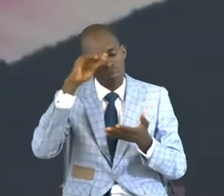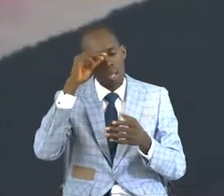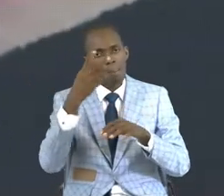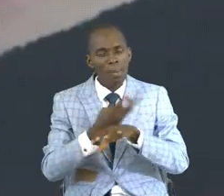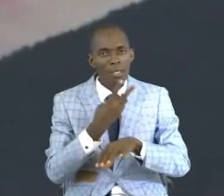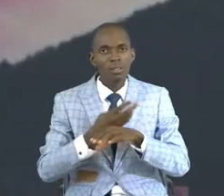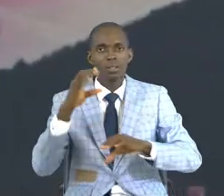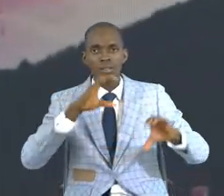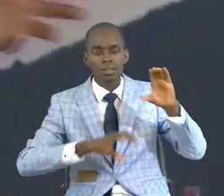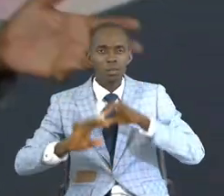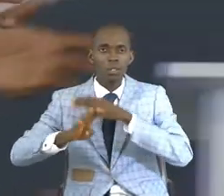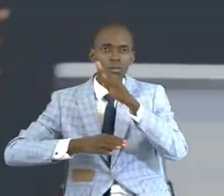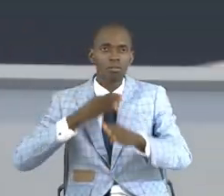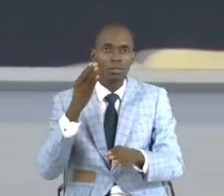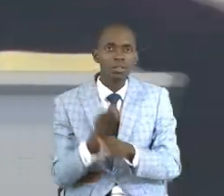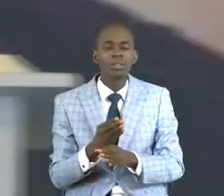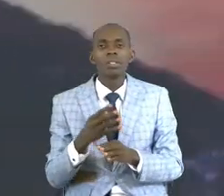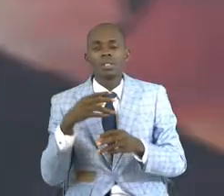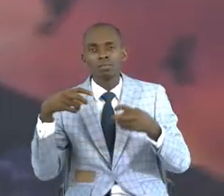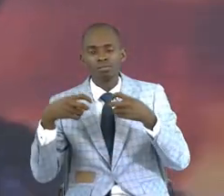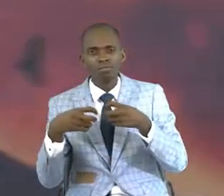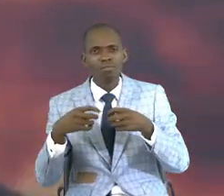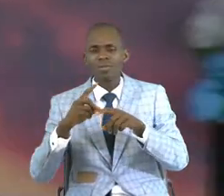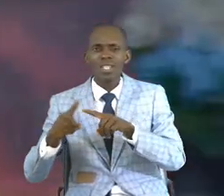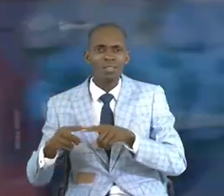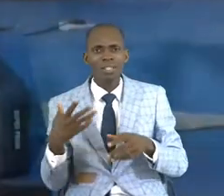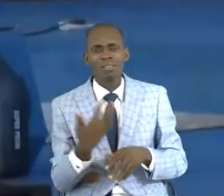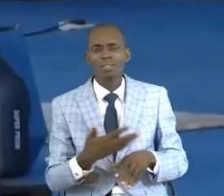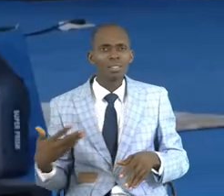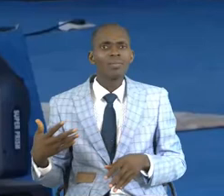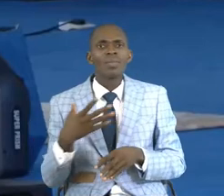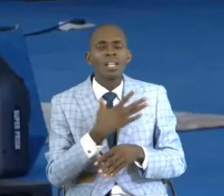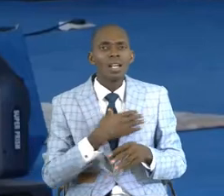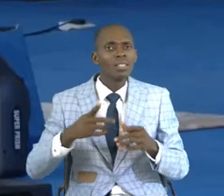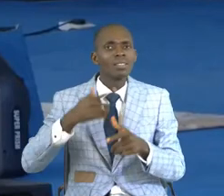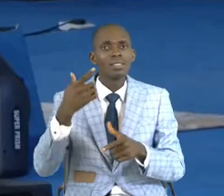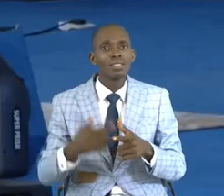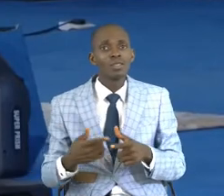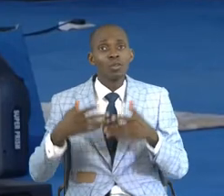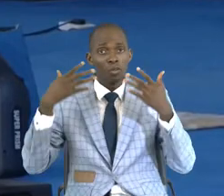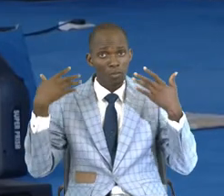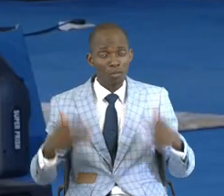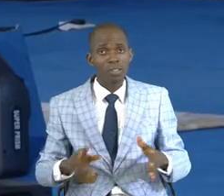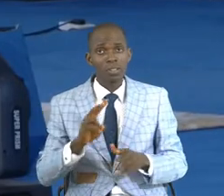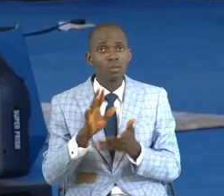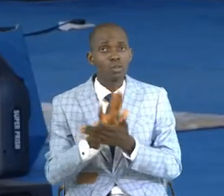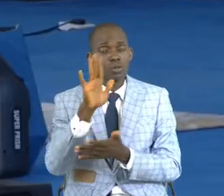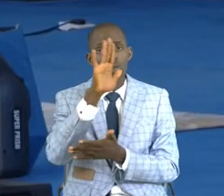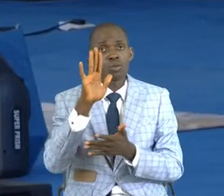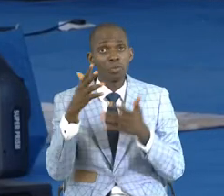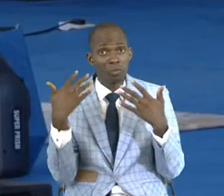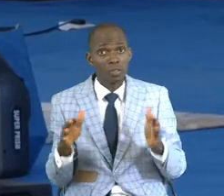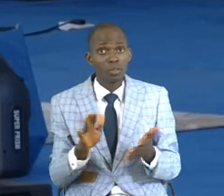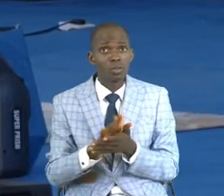biology, and civic, and geography, history, all those things, and then we finished school. After finishing school, we have a